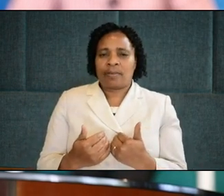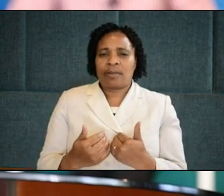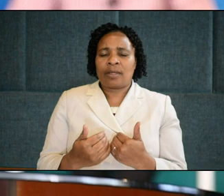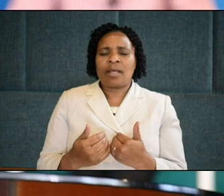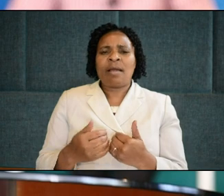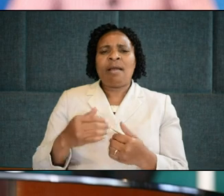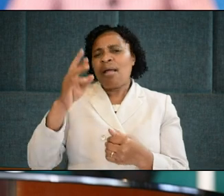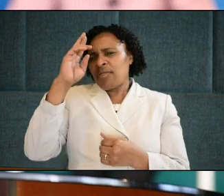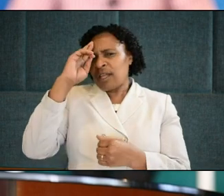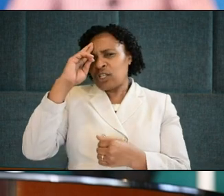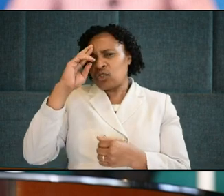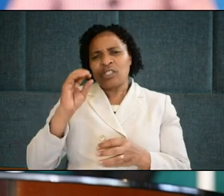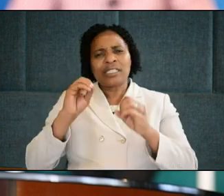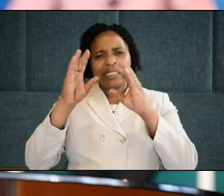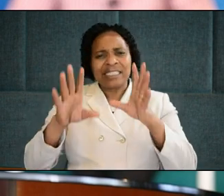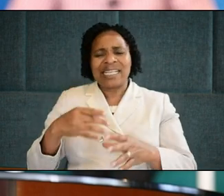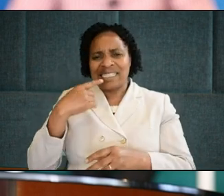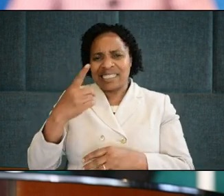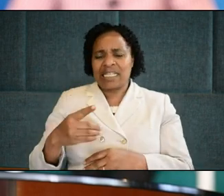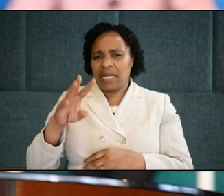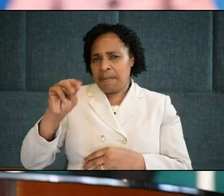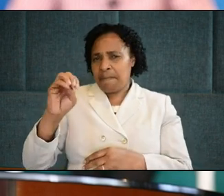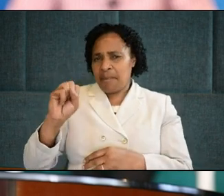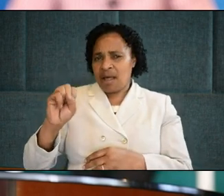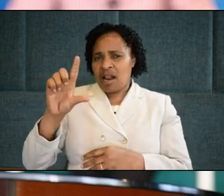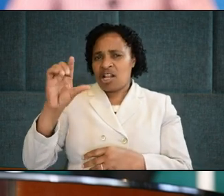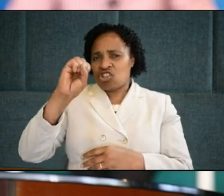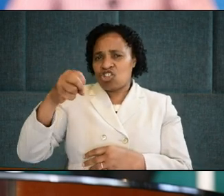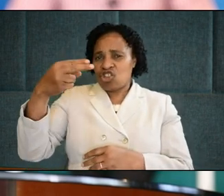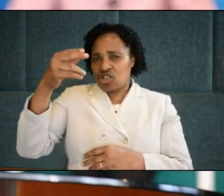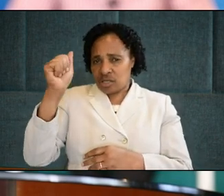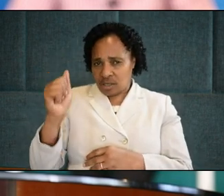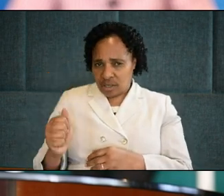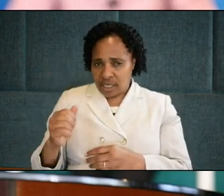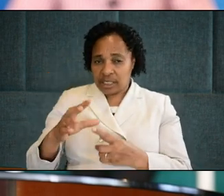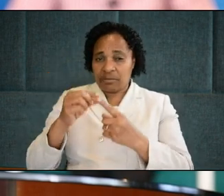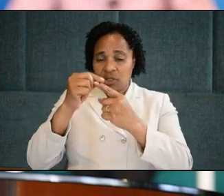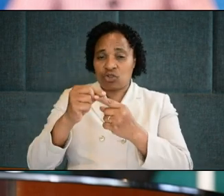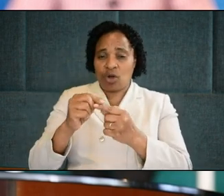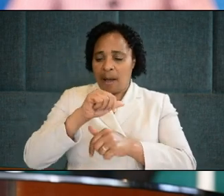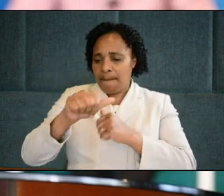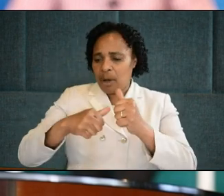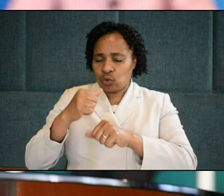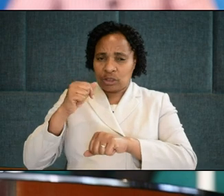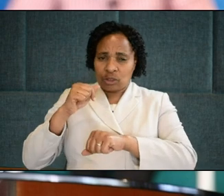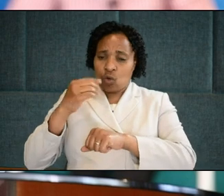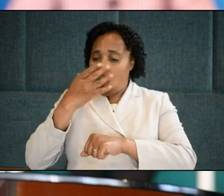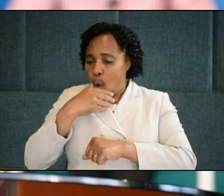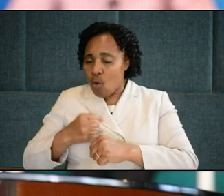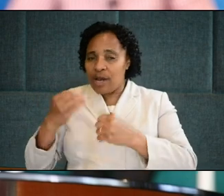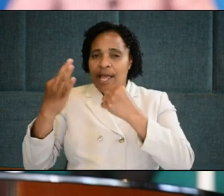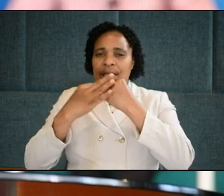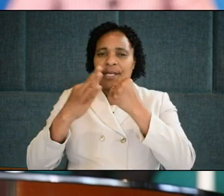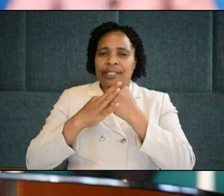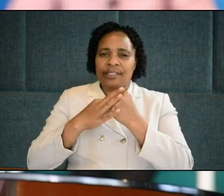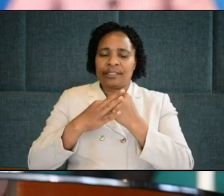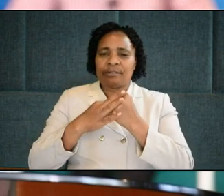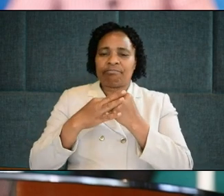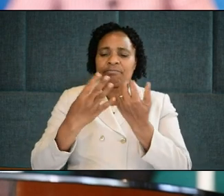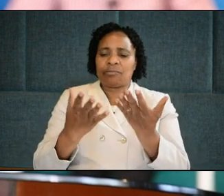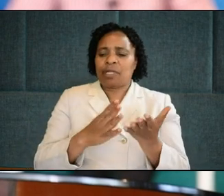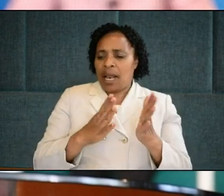The reason her teacher says that Melissa is special is because when she was about 8, Melissa was lying in